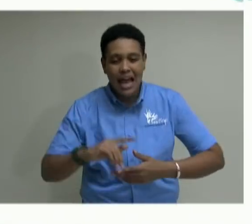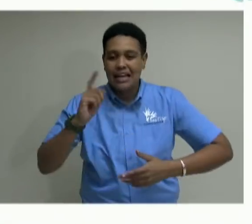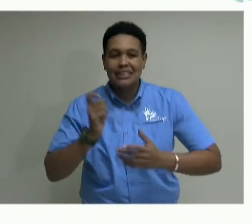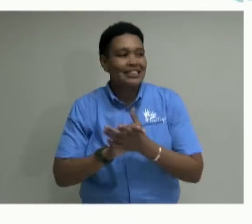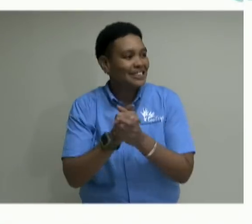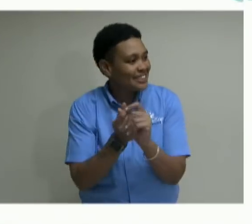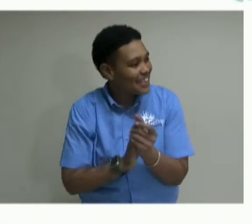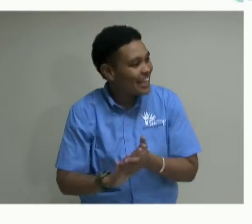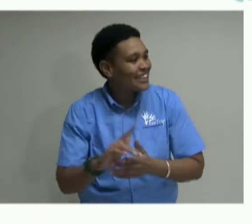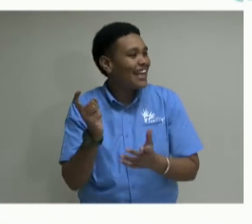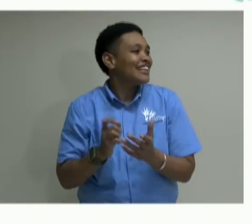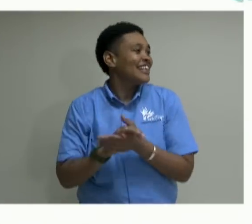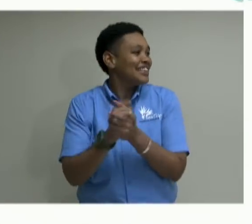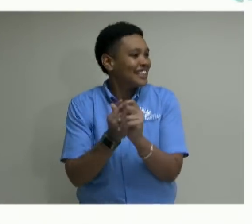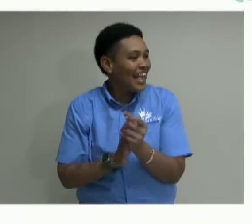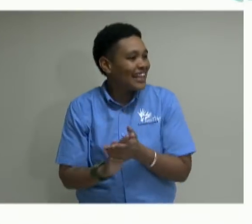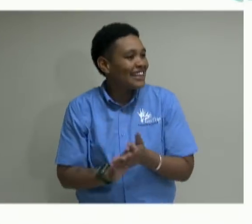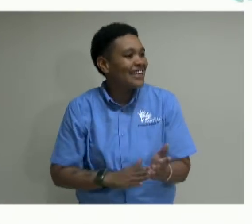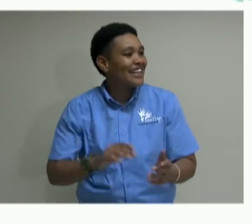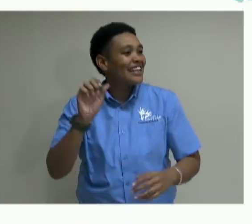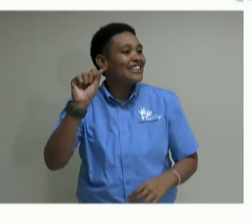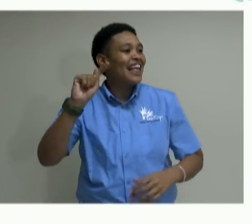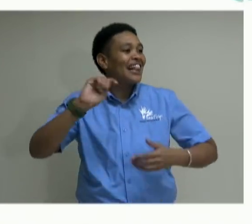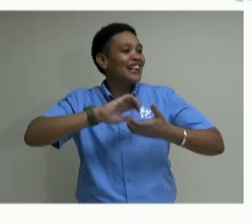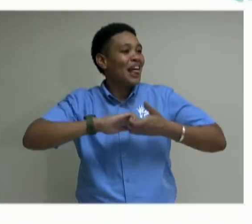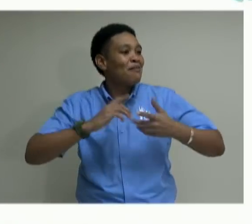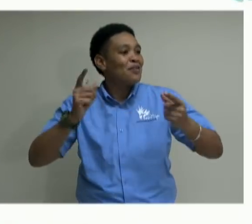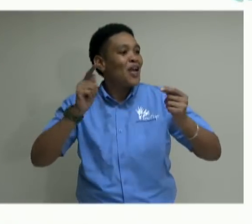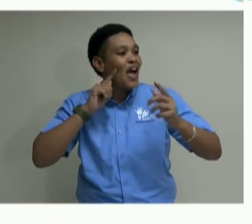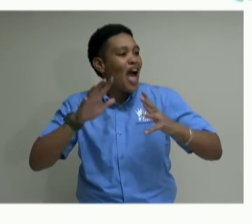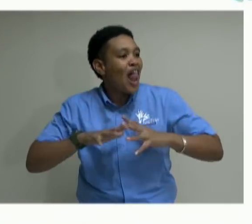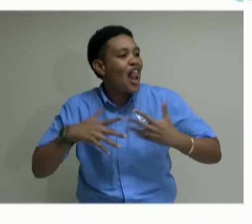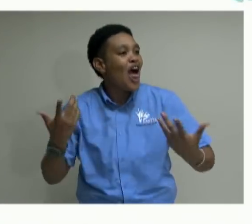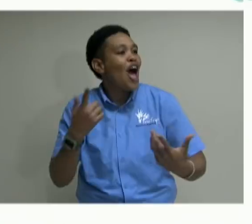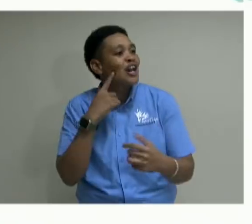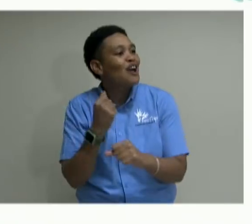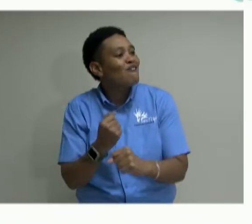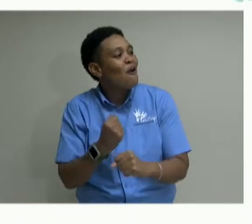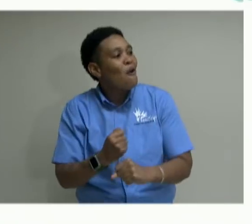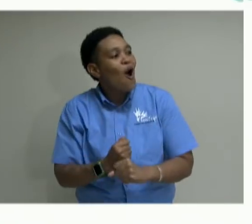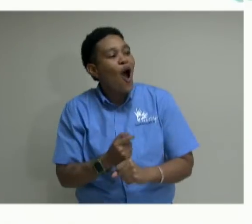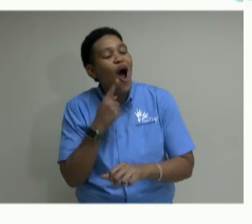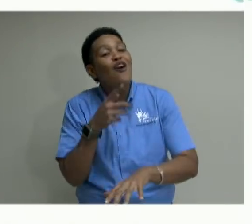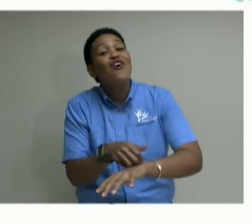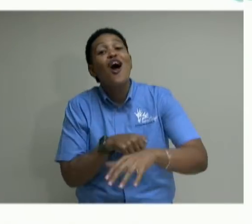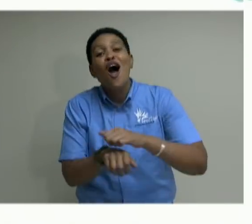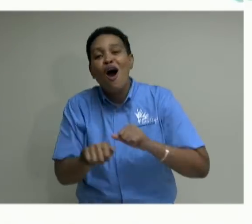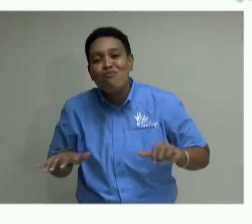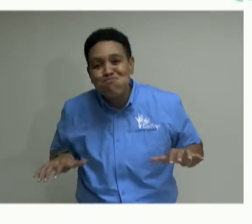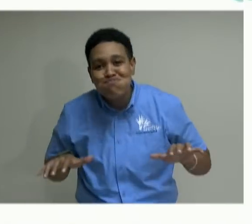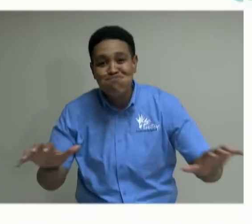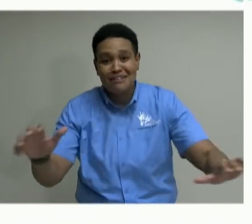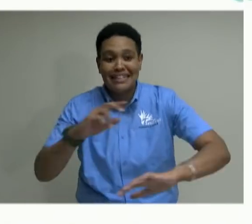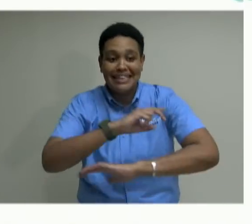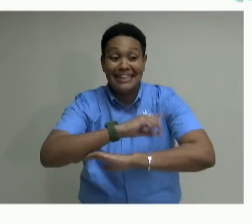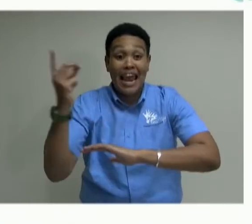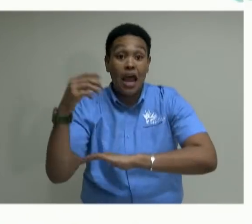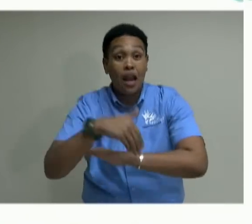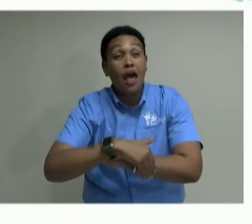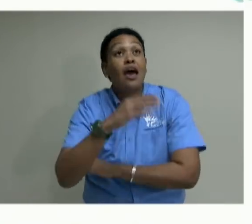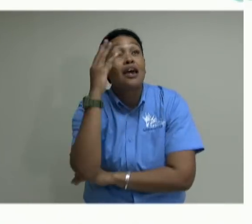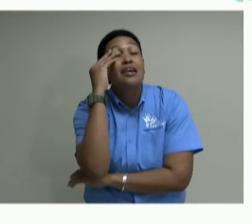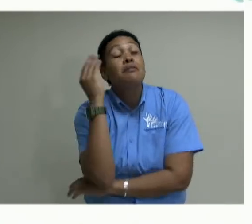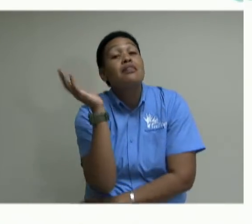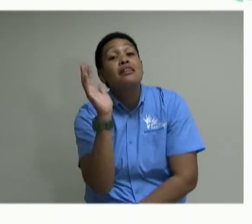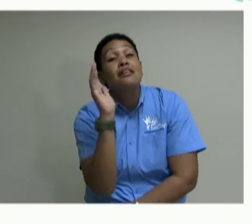St. Thomas would have done a lot of work hard work, days and nights, sleepless night,